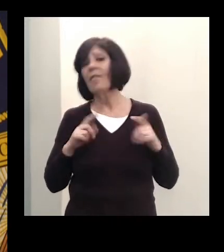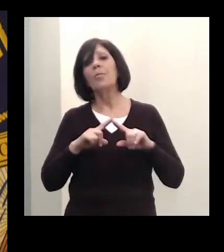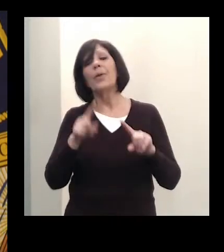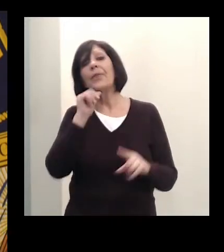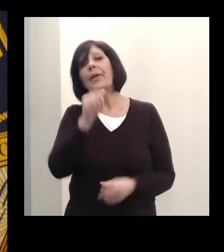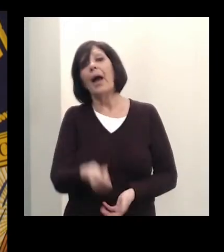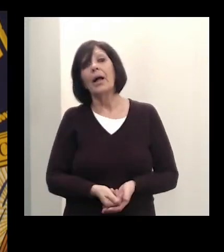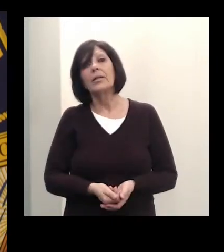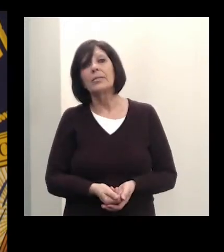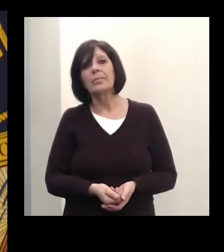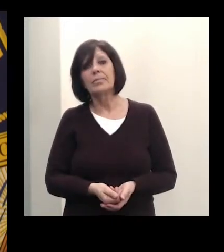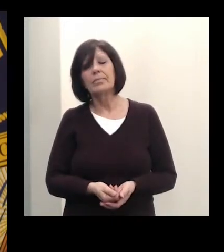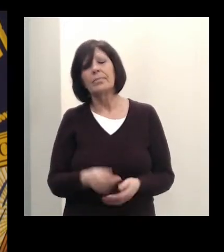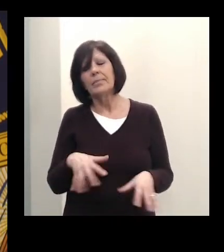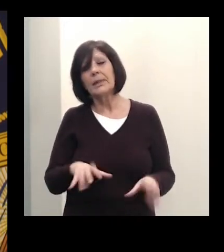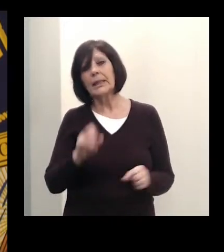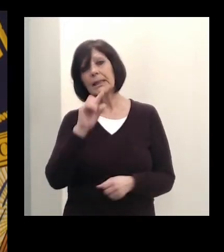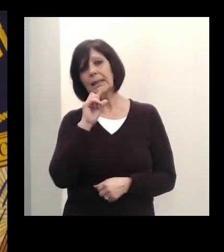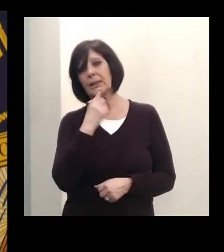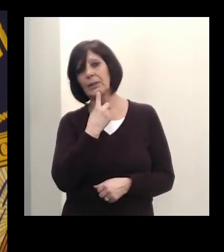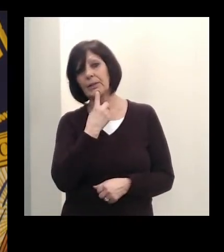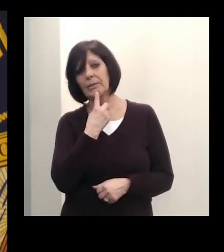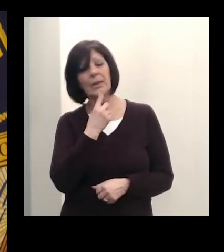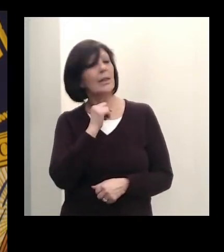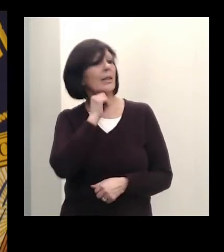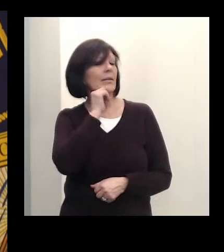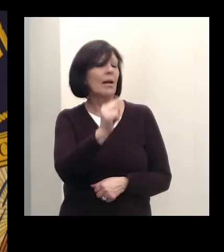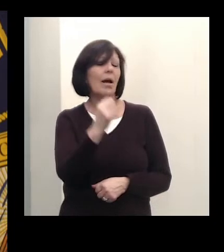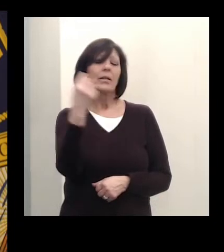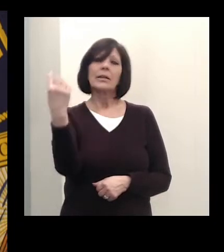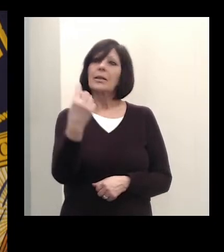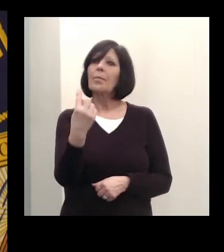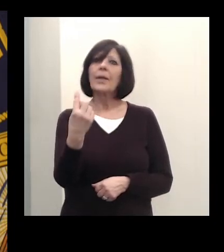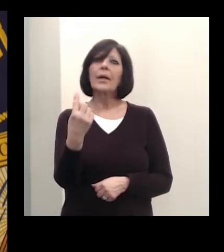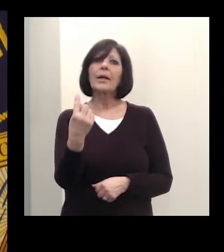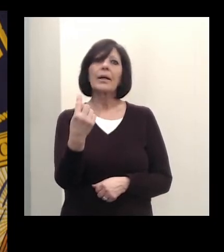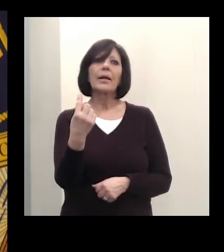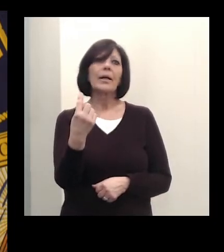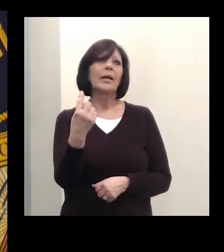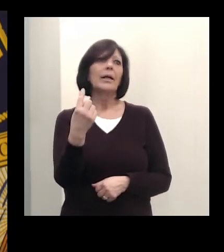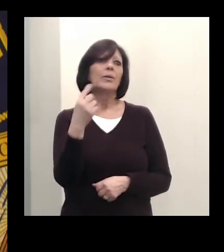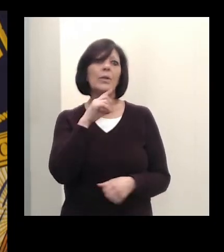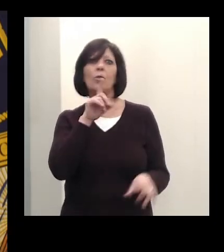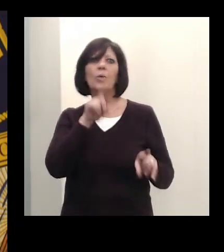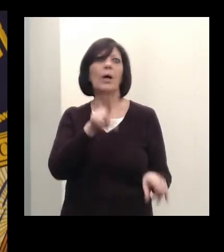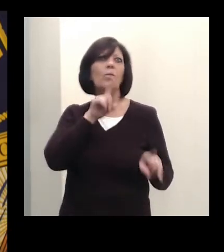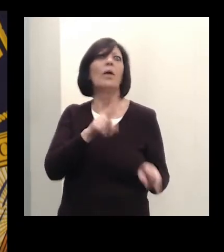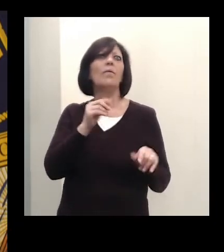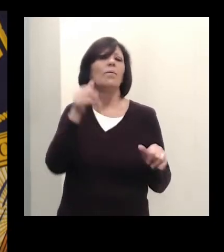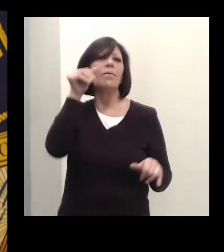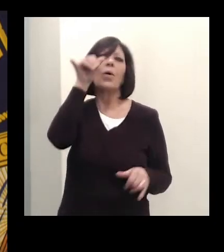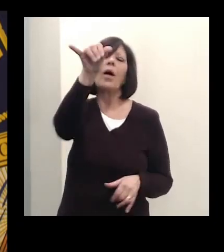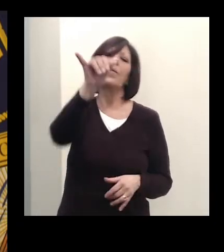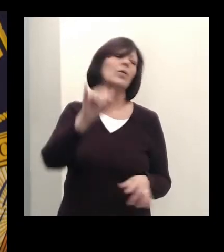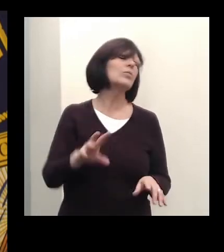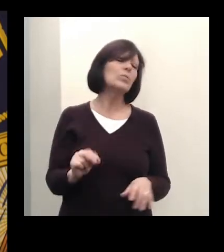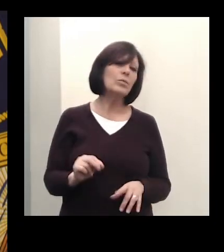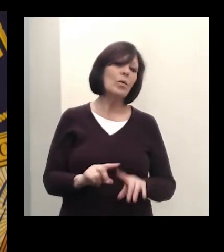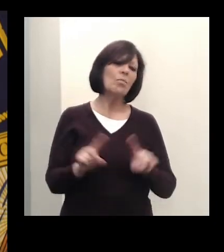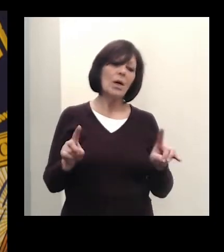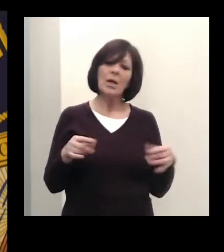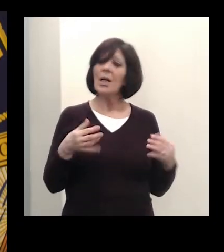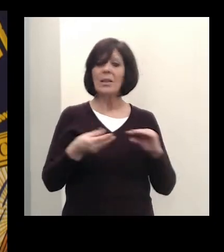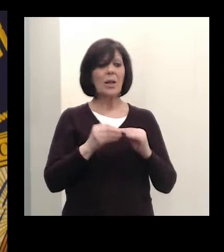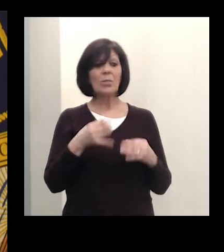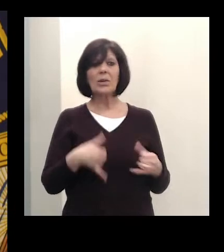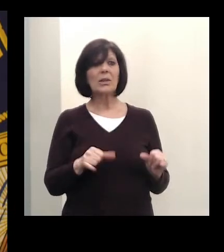to take this serious. It's not going to be something we're going to have to react to forever, but we're still seeing high numbers. And as